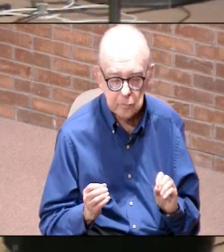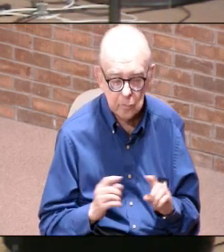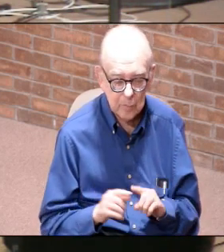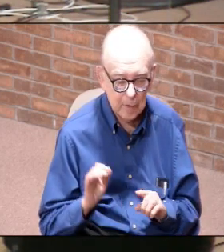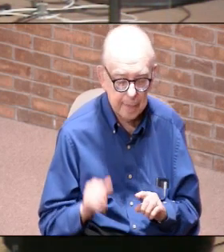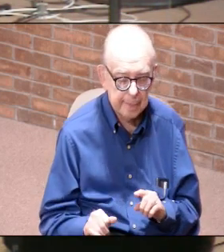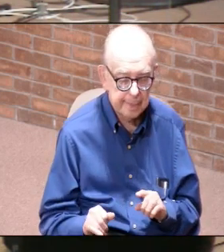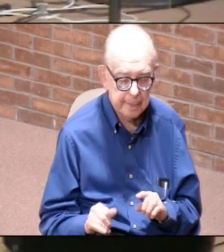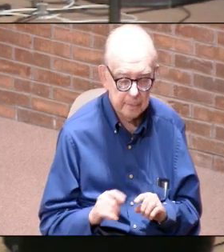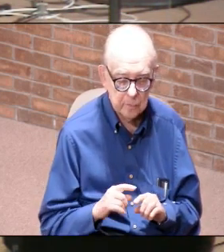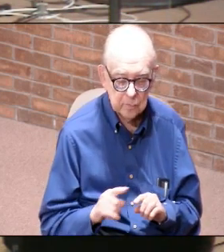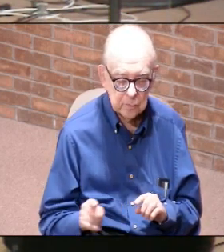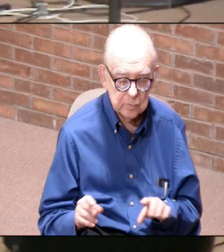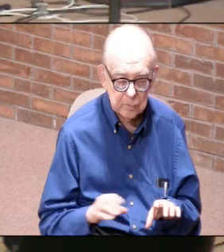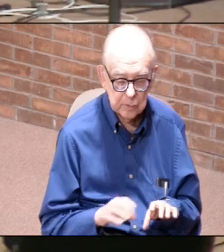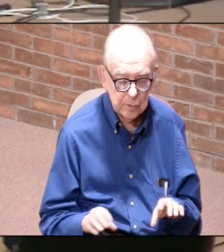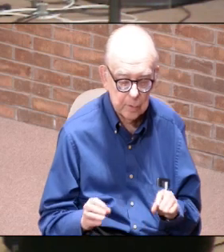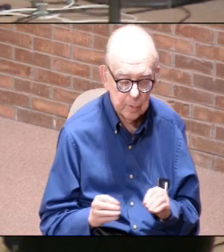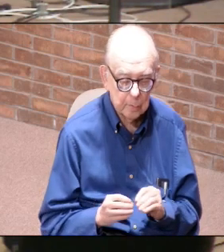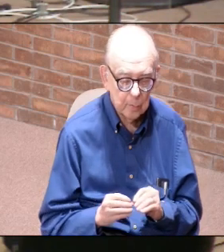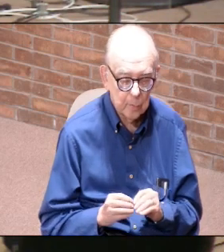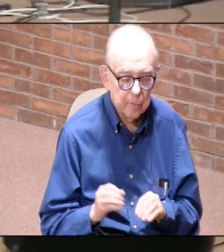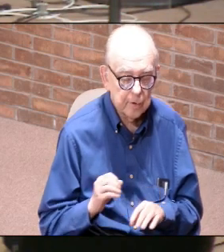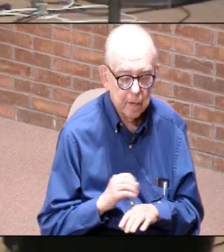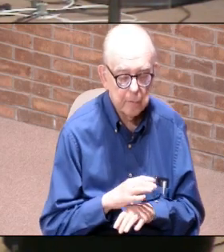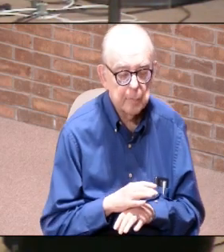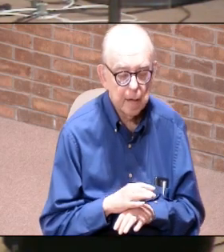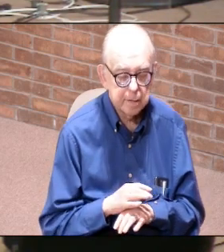But yet those might do the more impact.